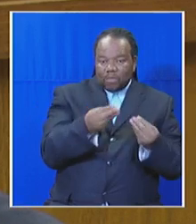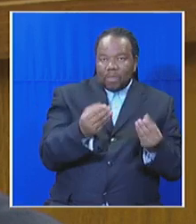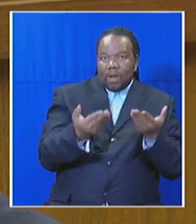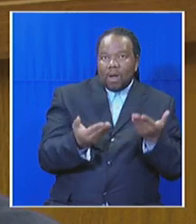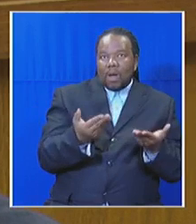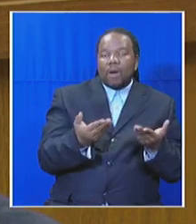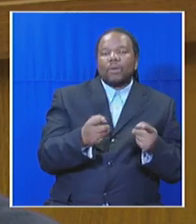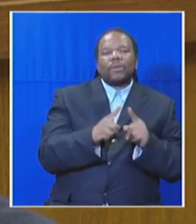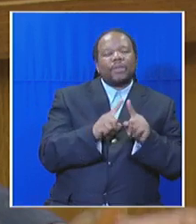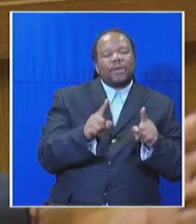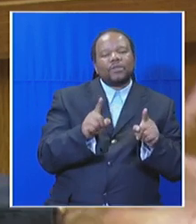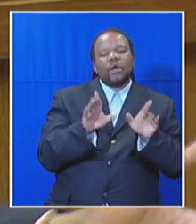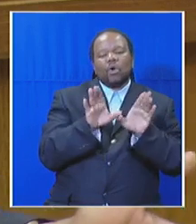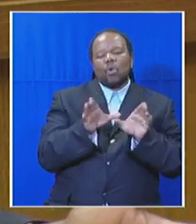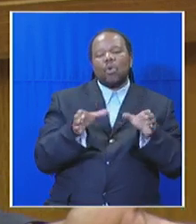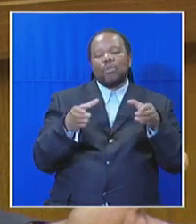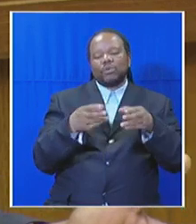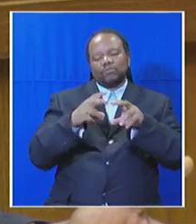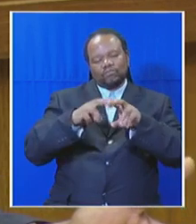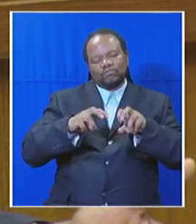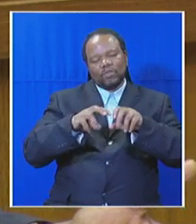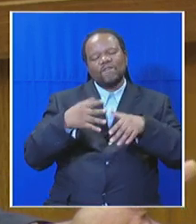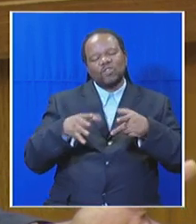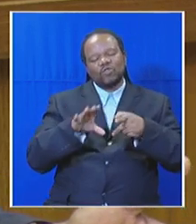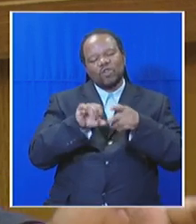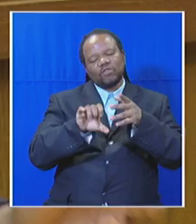commission of inquiry and their findings.